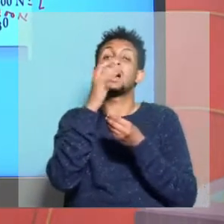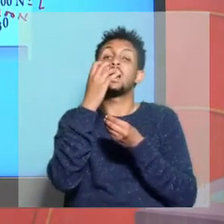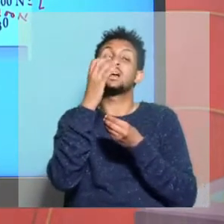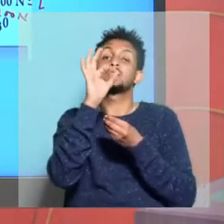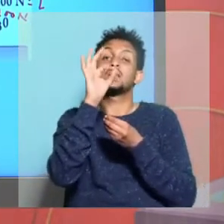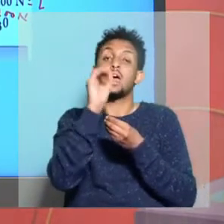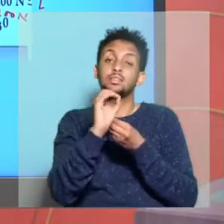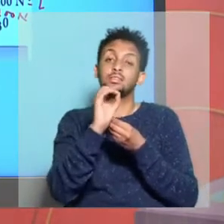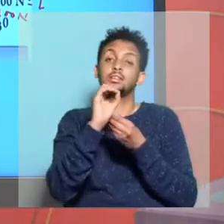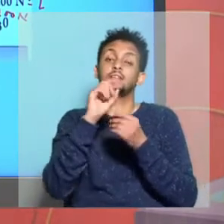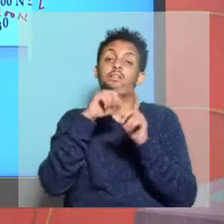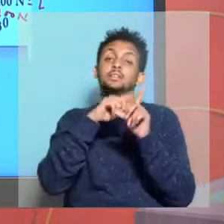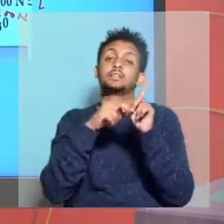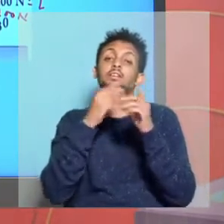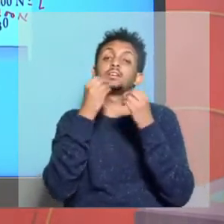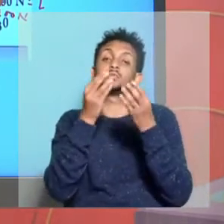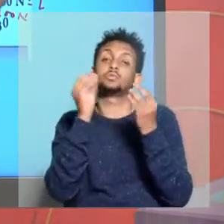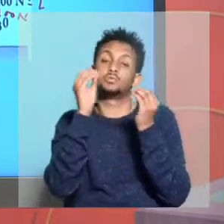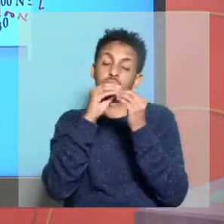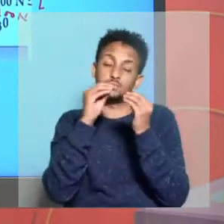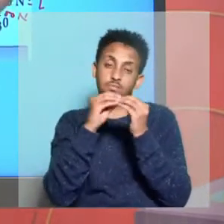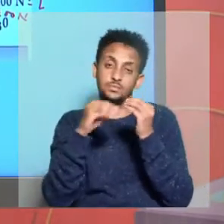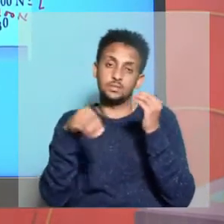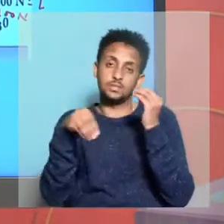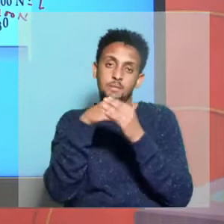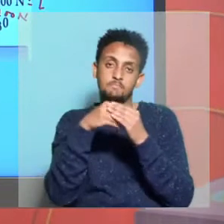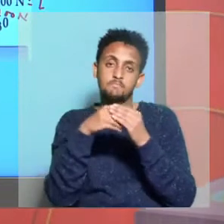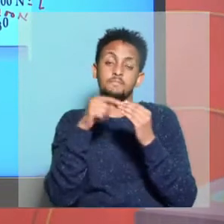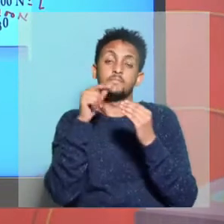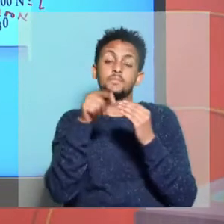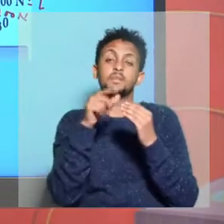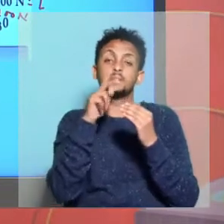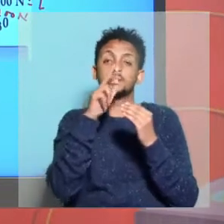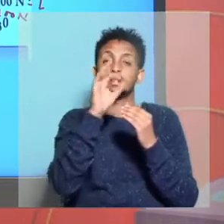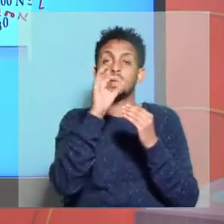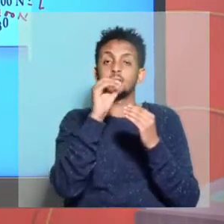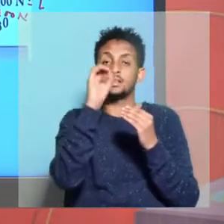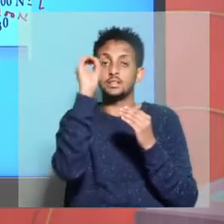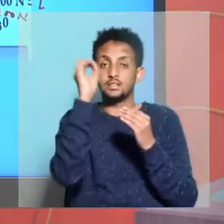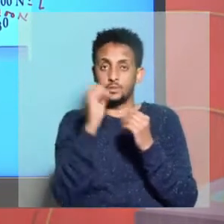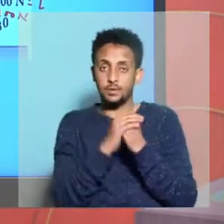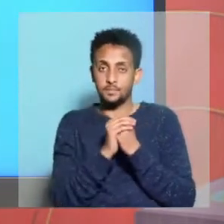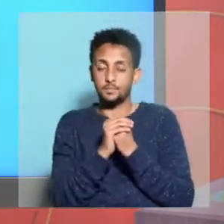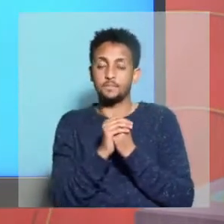degree, exactly 90 degree. So the tension is acting 90 degree.